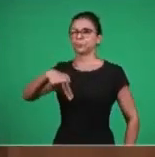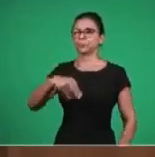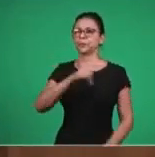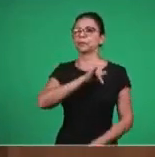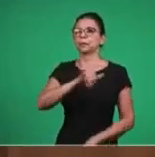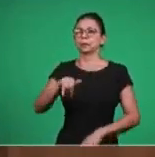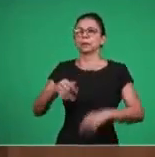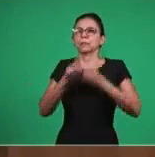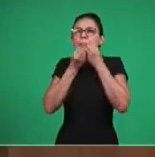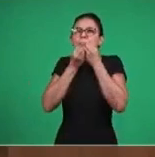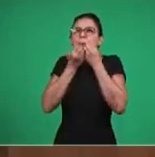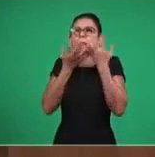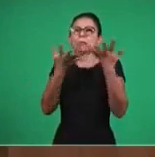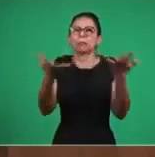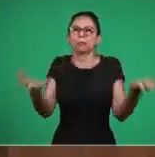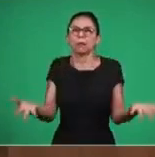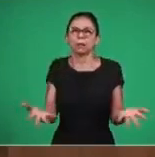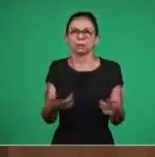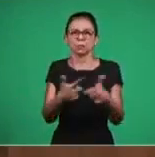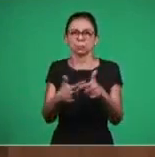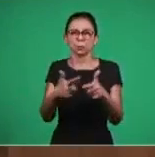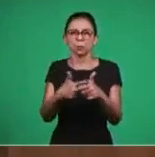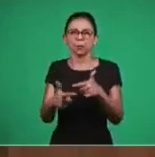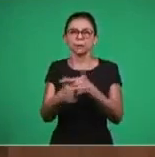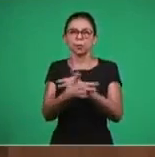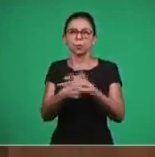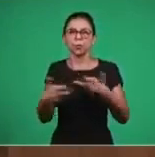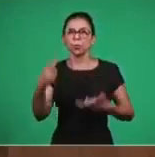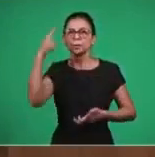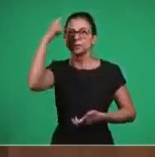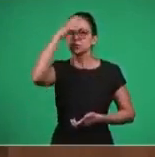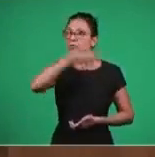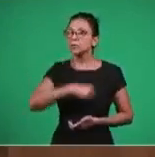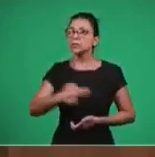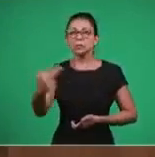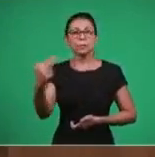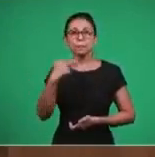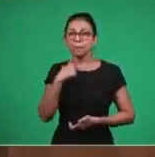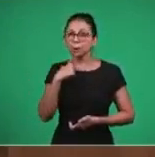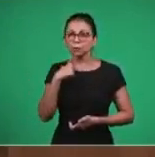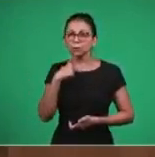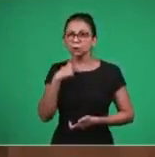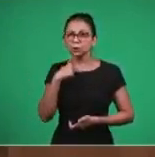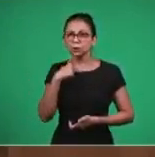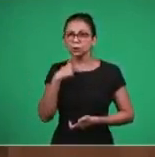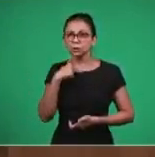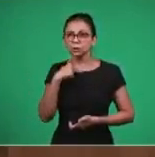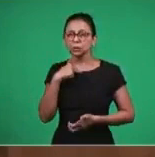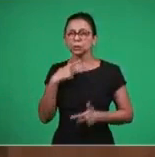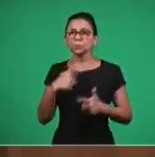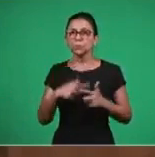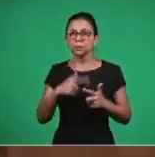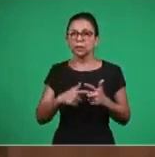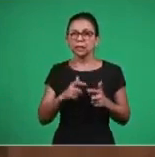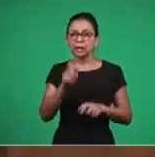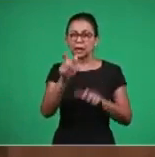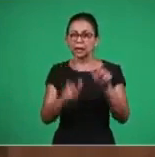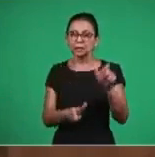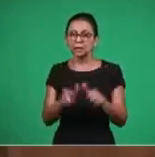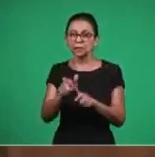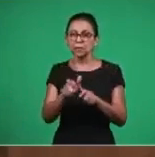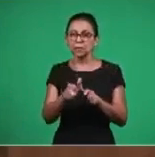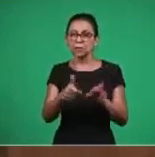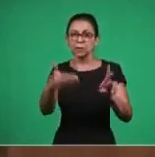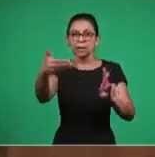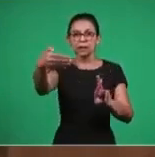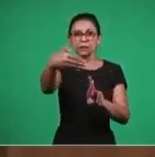of the flock and then expose this, your own difficulties. Why? Because the world, the flock, the people,